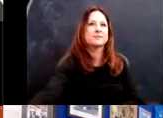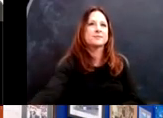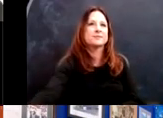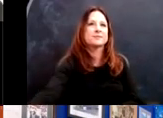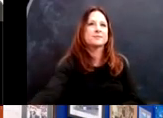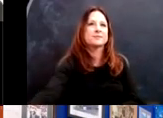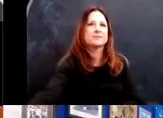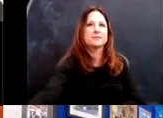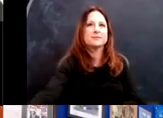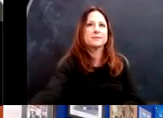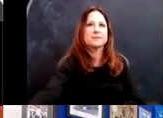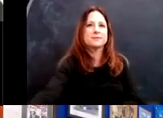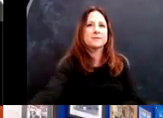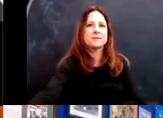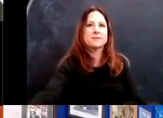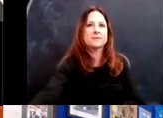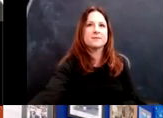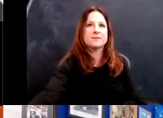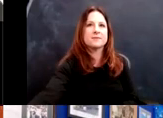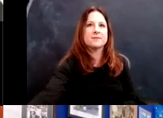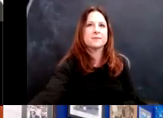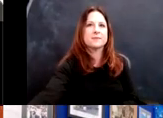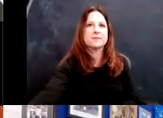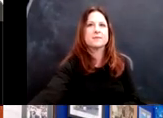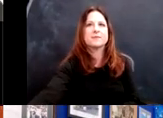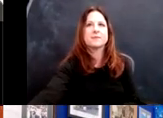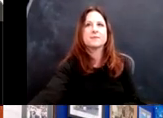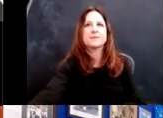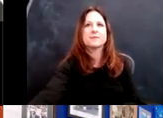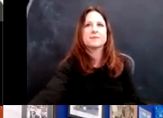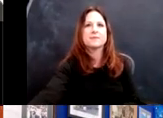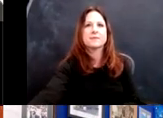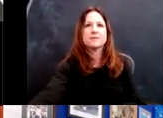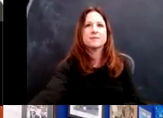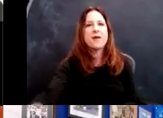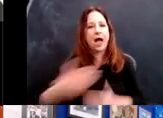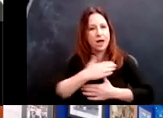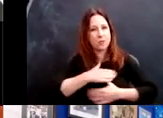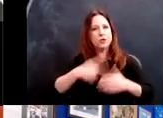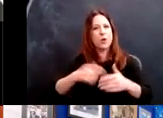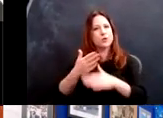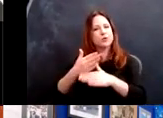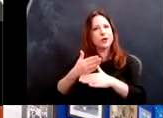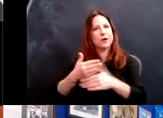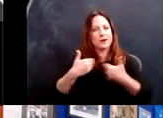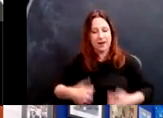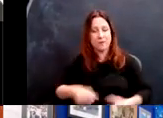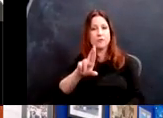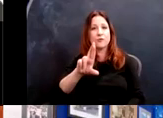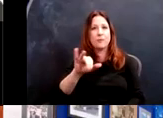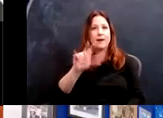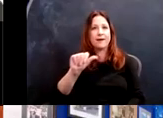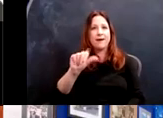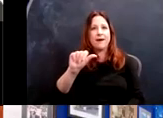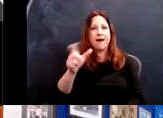what you just shared. Very, very powerful. So my name is Rebecca Allen, and